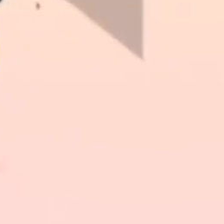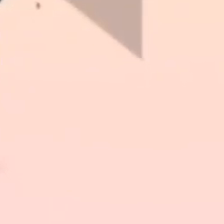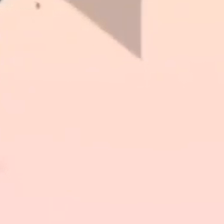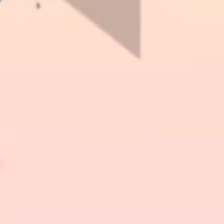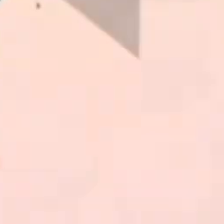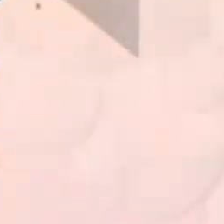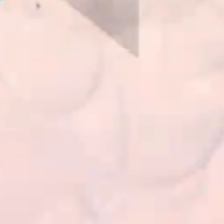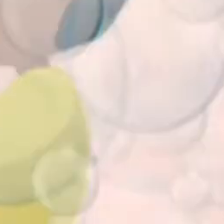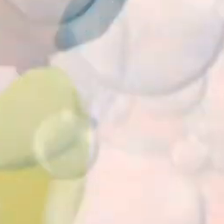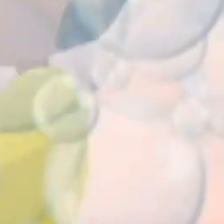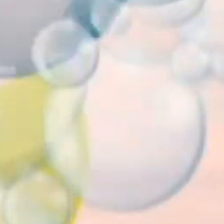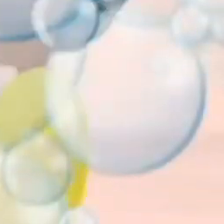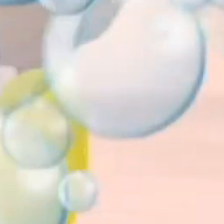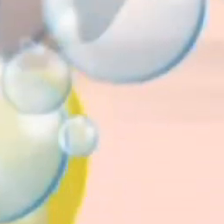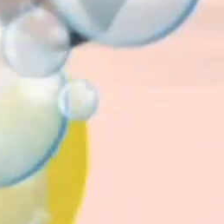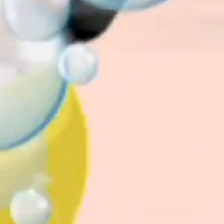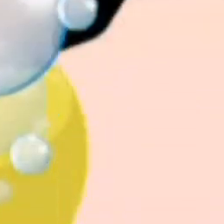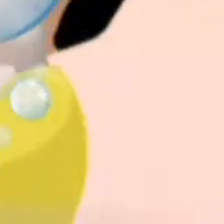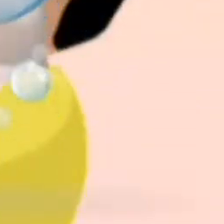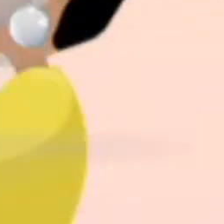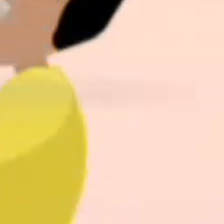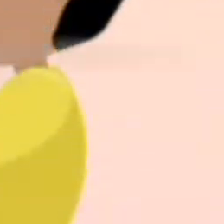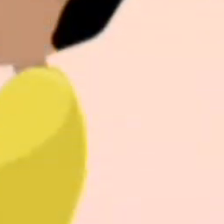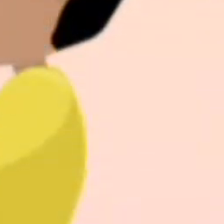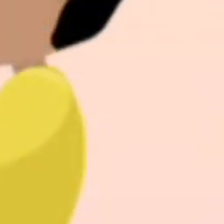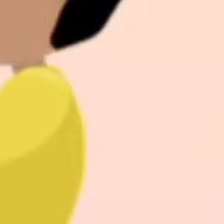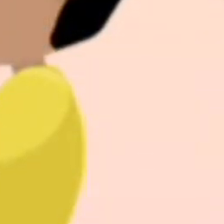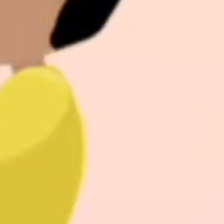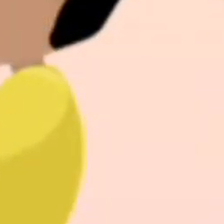netindzawo lesikudo ngalokubulala emagciwani.